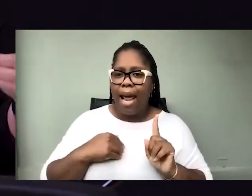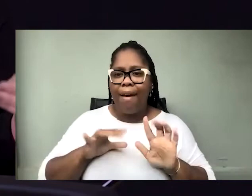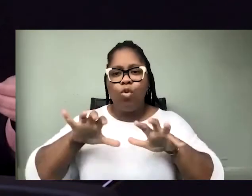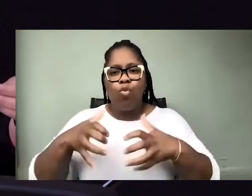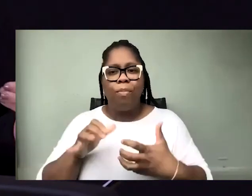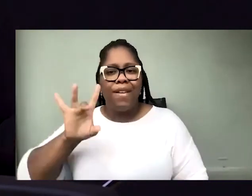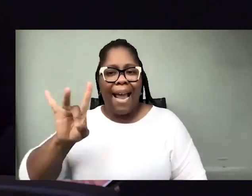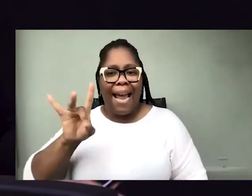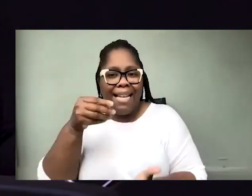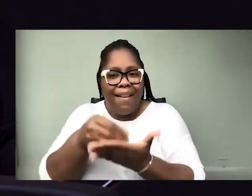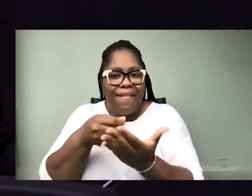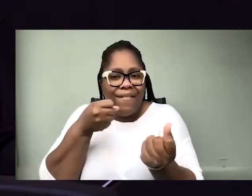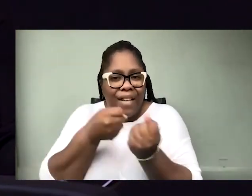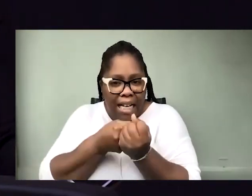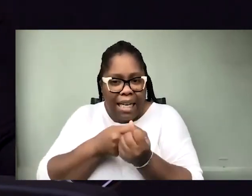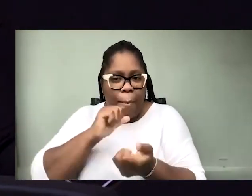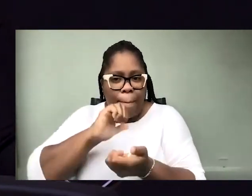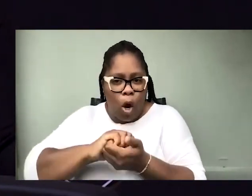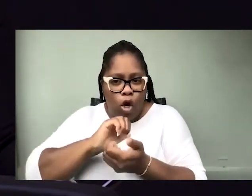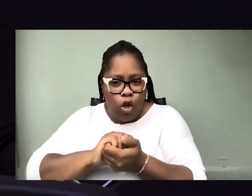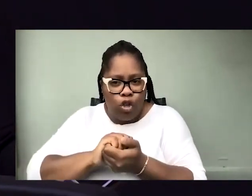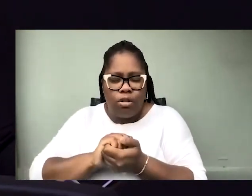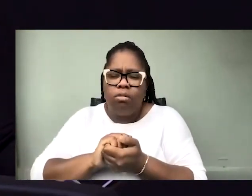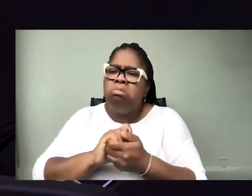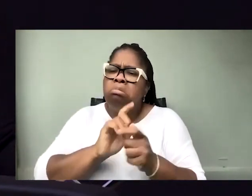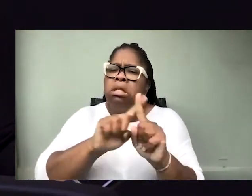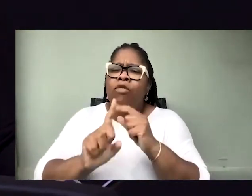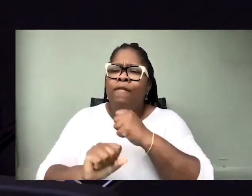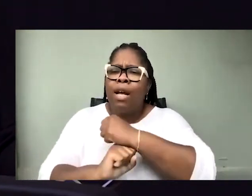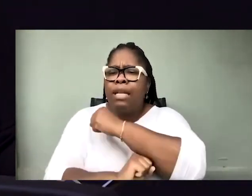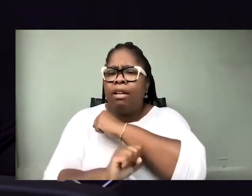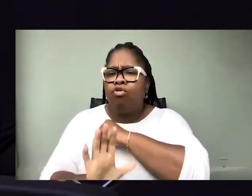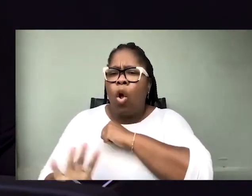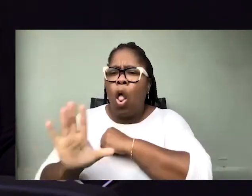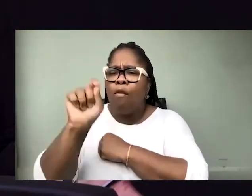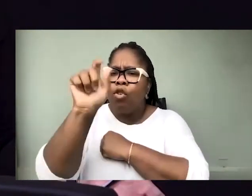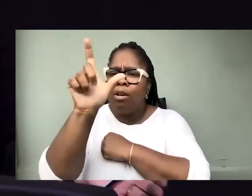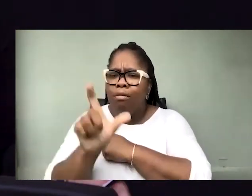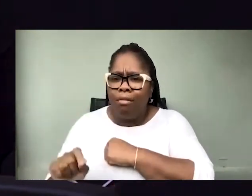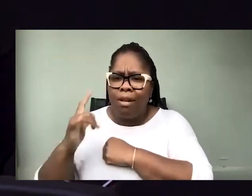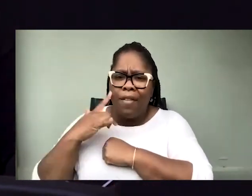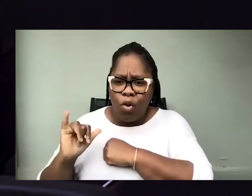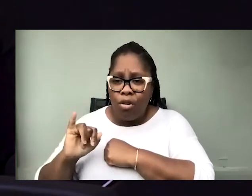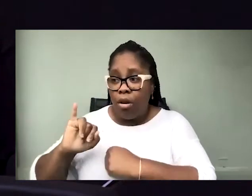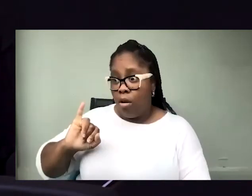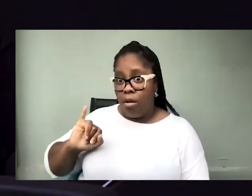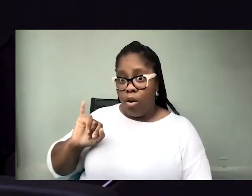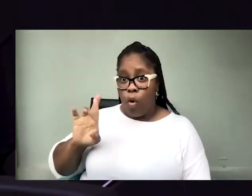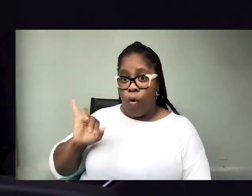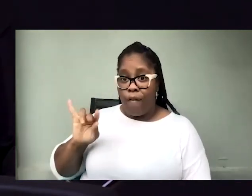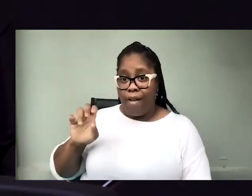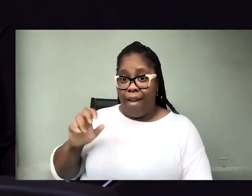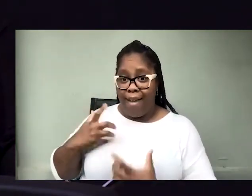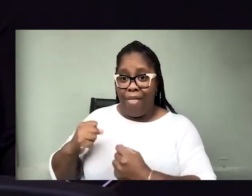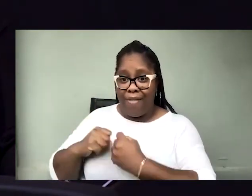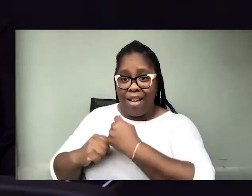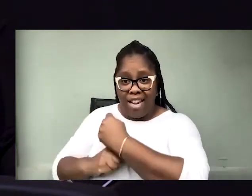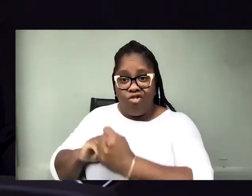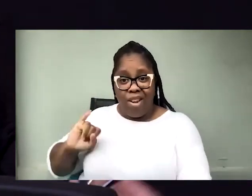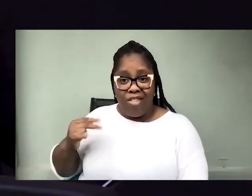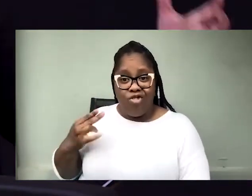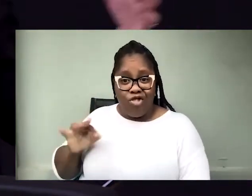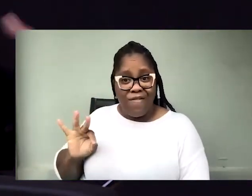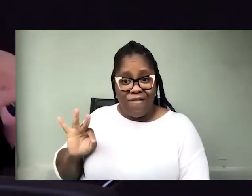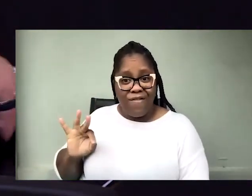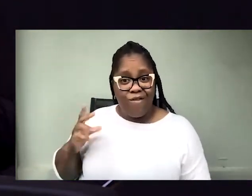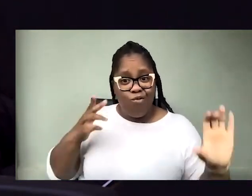8 funding partners, and they're all foundations throughout the state, and Irvine Health Foundation being one of them. So, and what